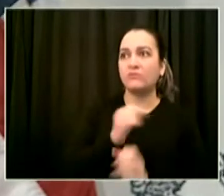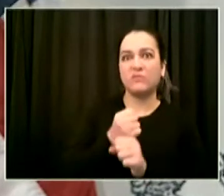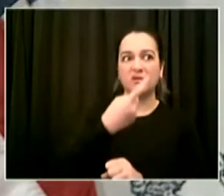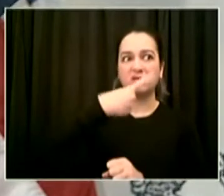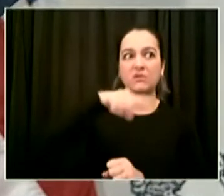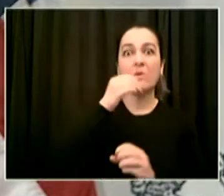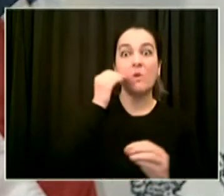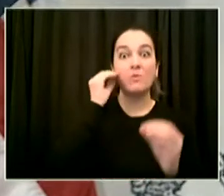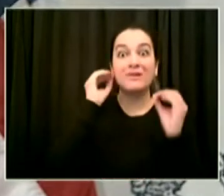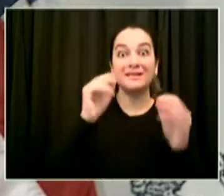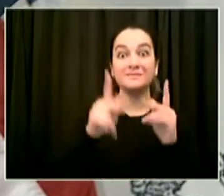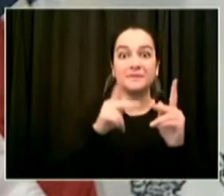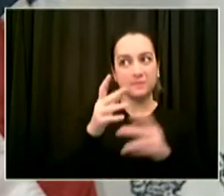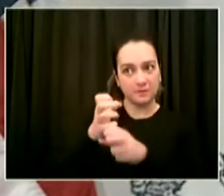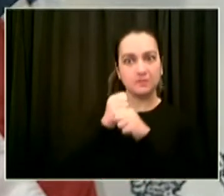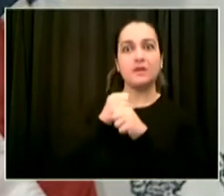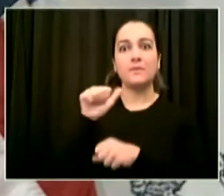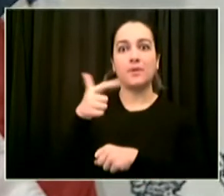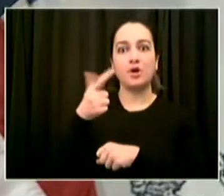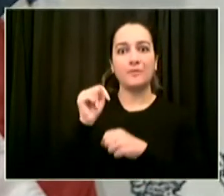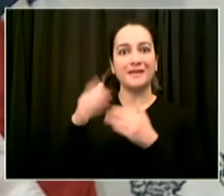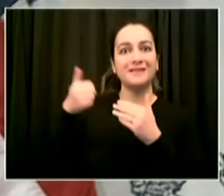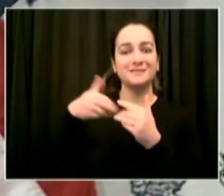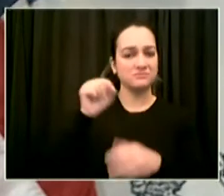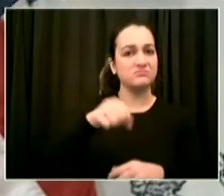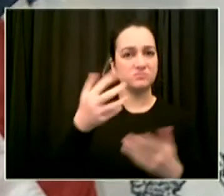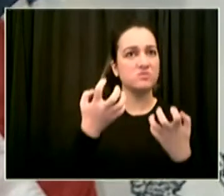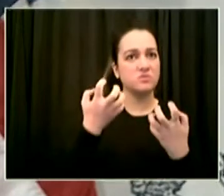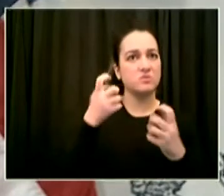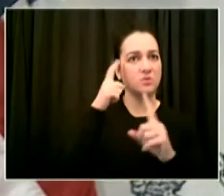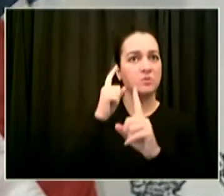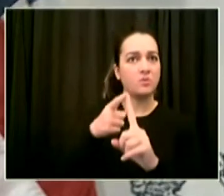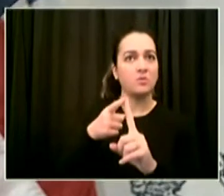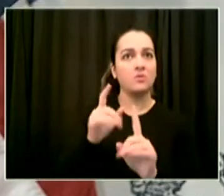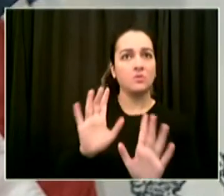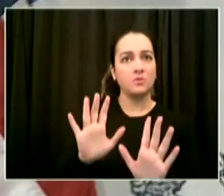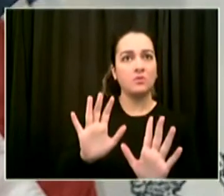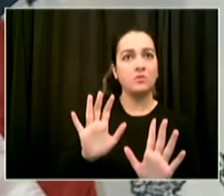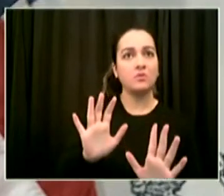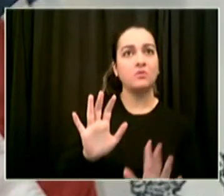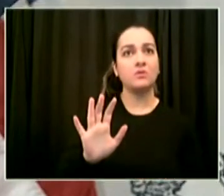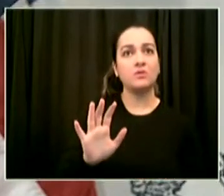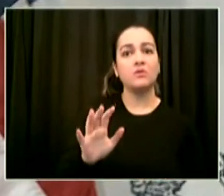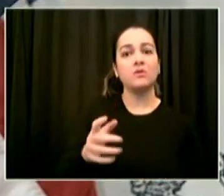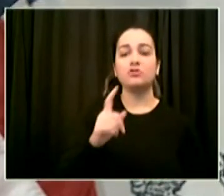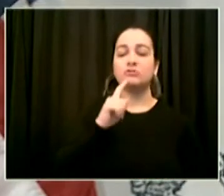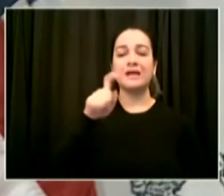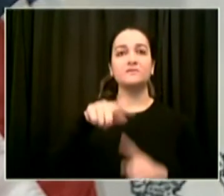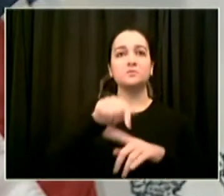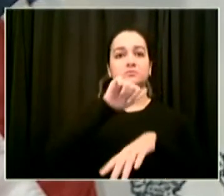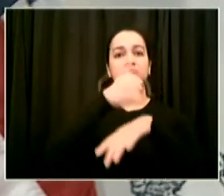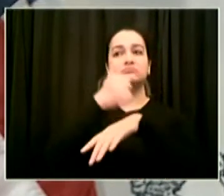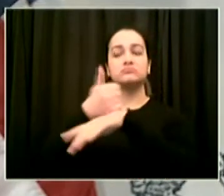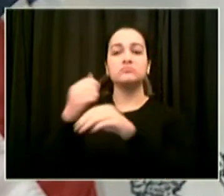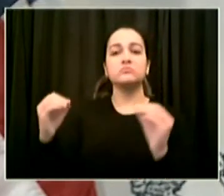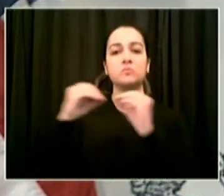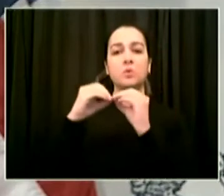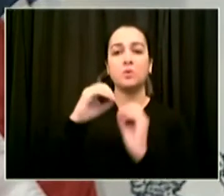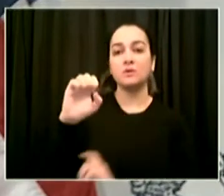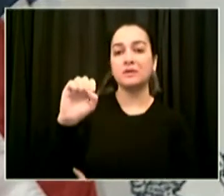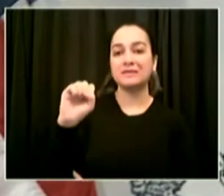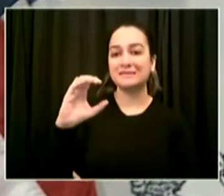as well. But the discrimination point is real and it's unacceptable. In fact, when I was a council member, we passed legislation, I sponsored